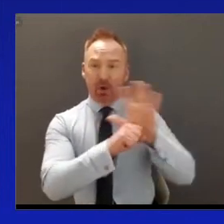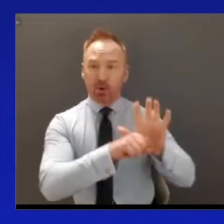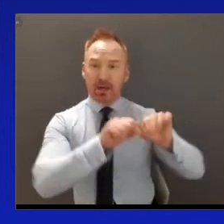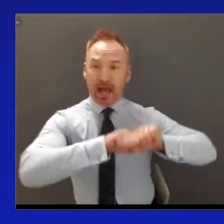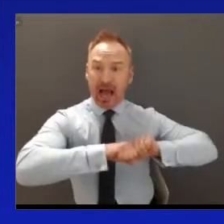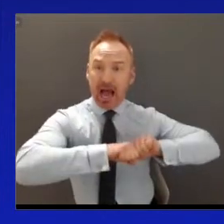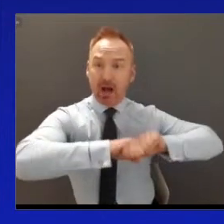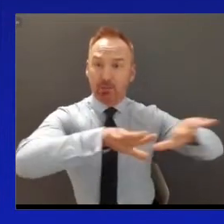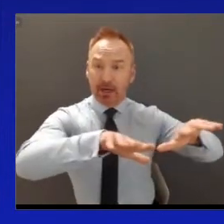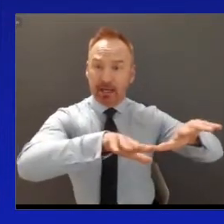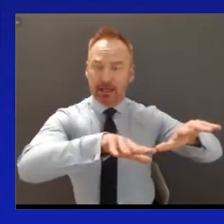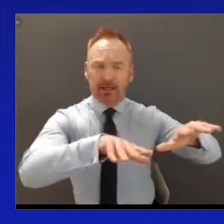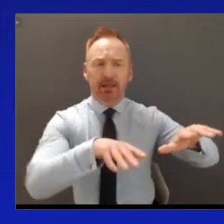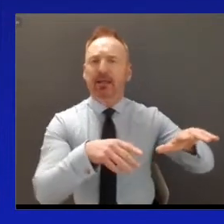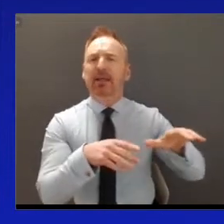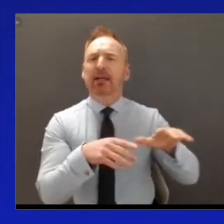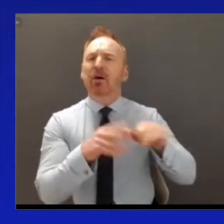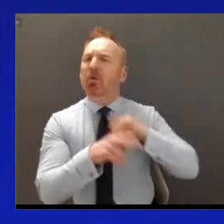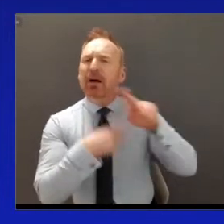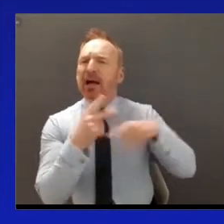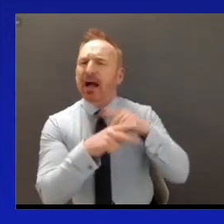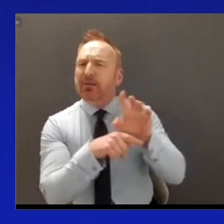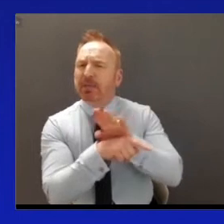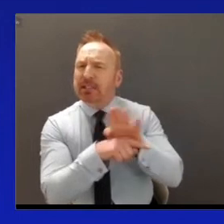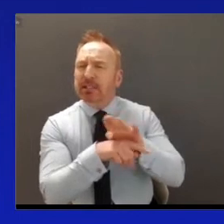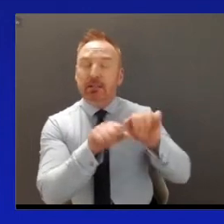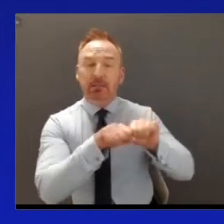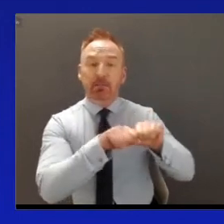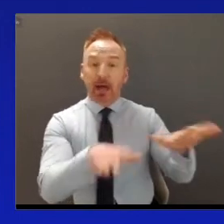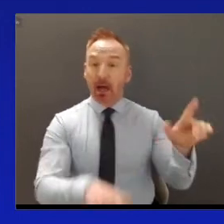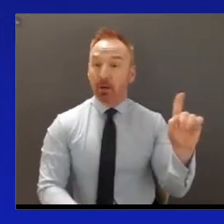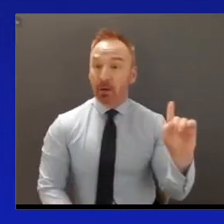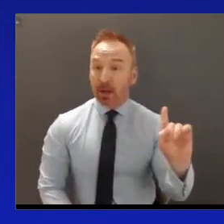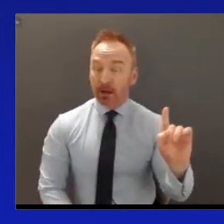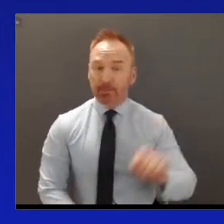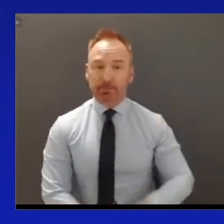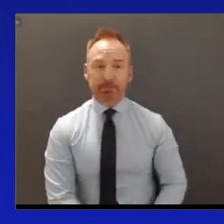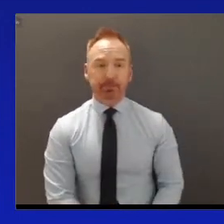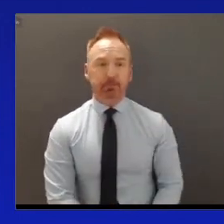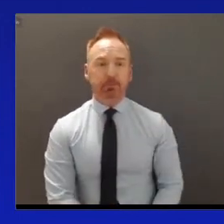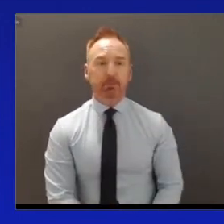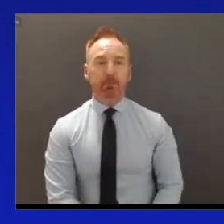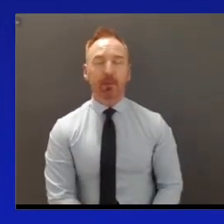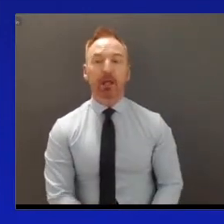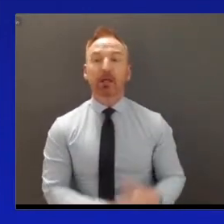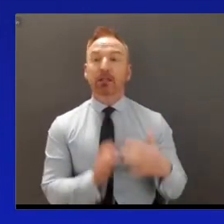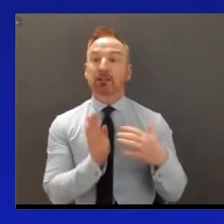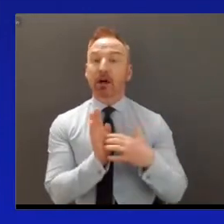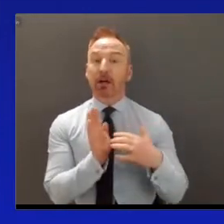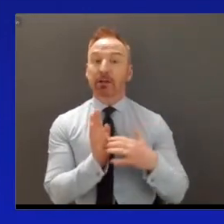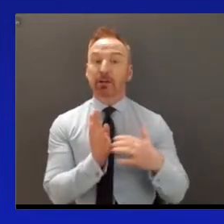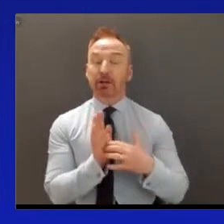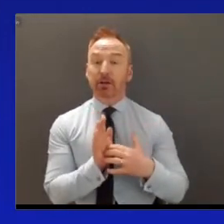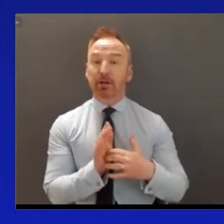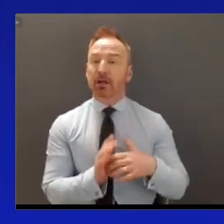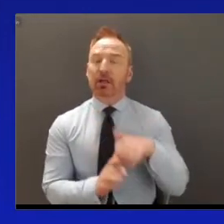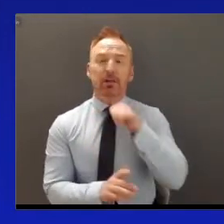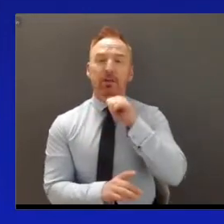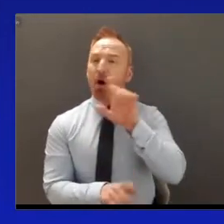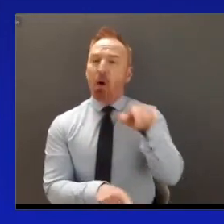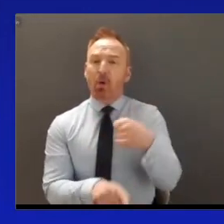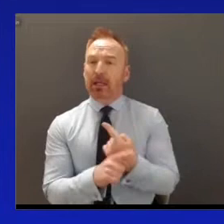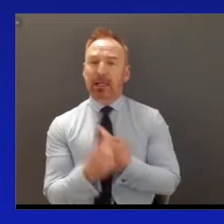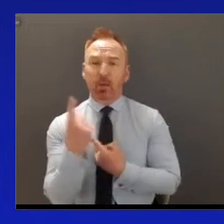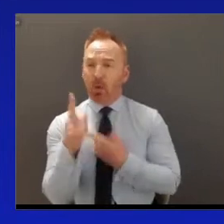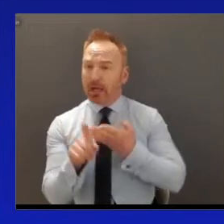happening? It's actually across a number of different types of workplace. So there's no one sector. It's not just